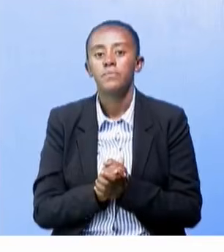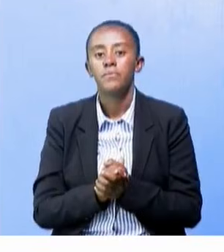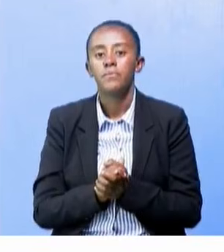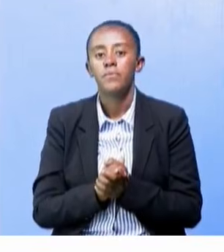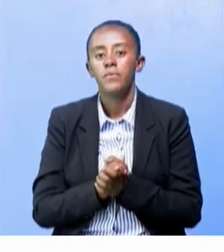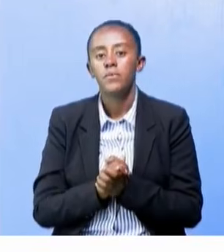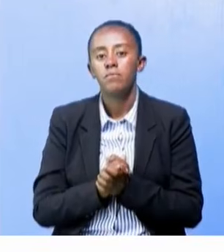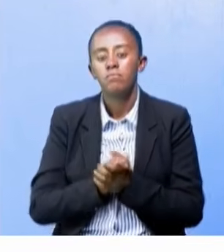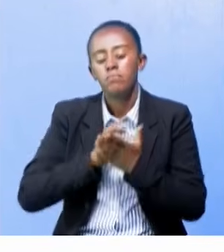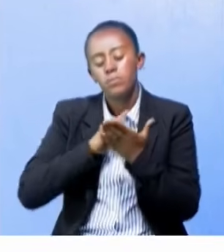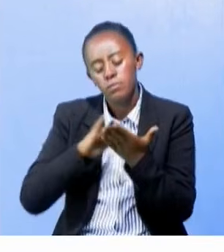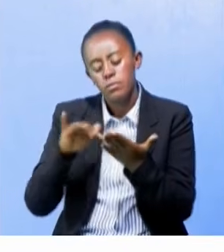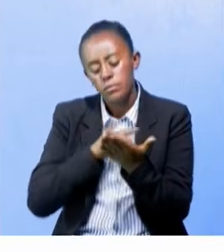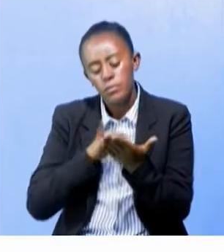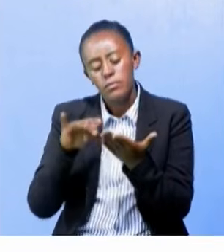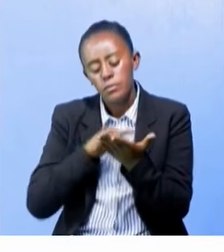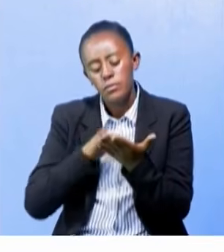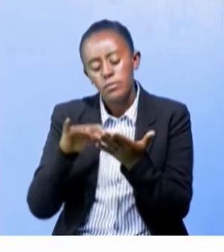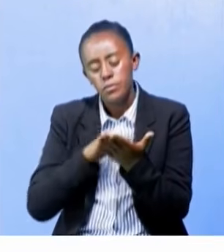study hard.